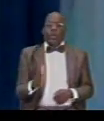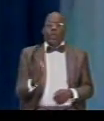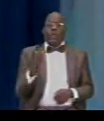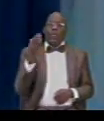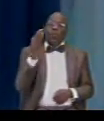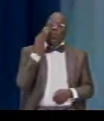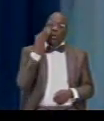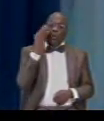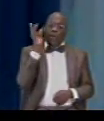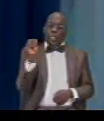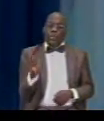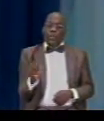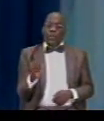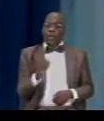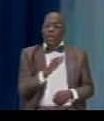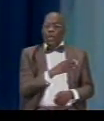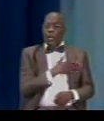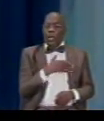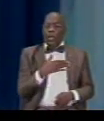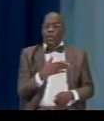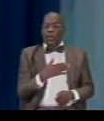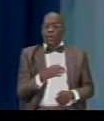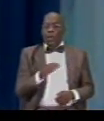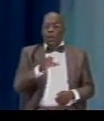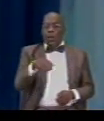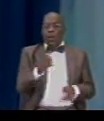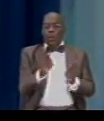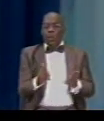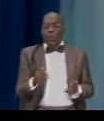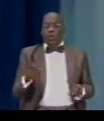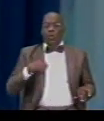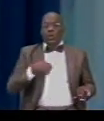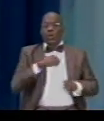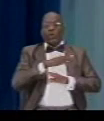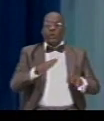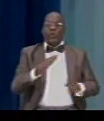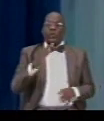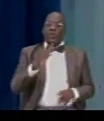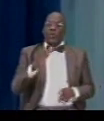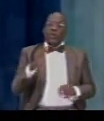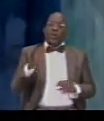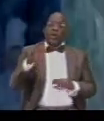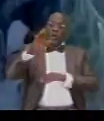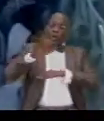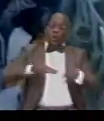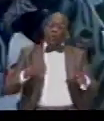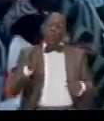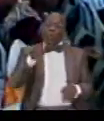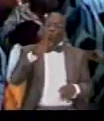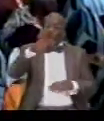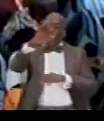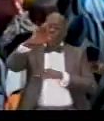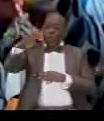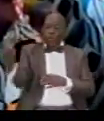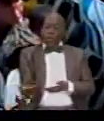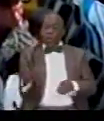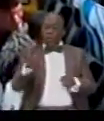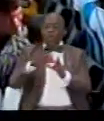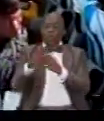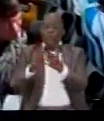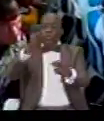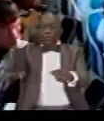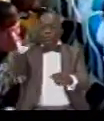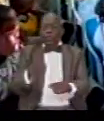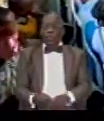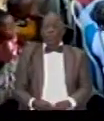recognizing them and God will help us. All others, if we are not mentioning you, you are welcome in Jesus' name. A louder